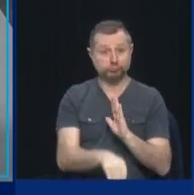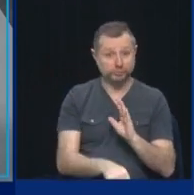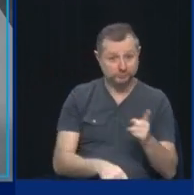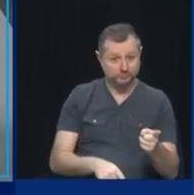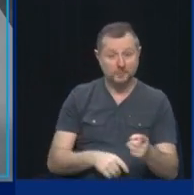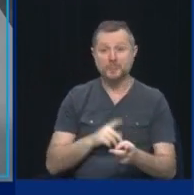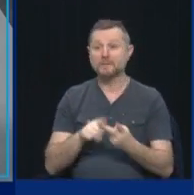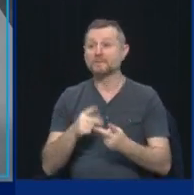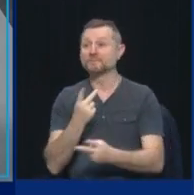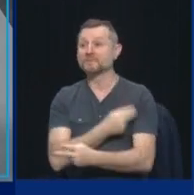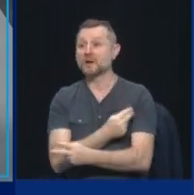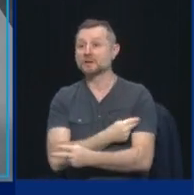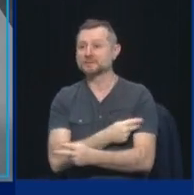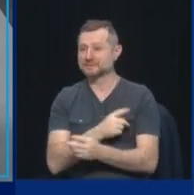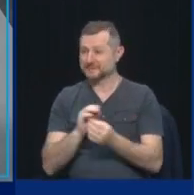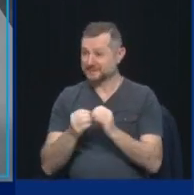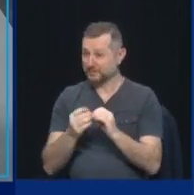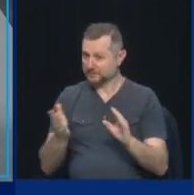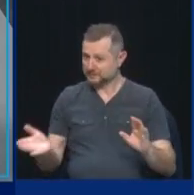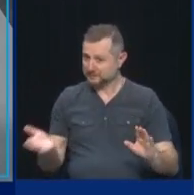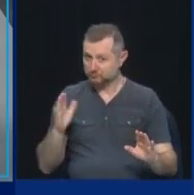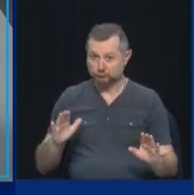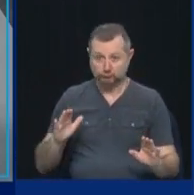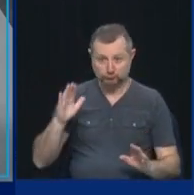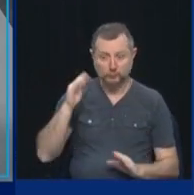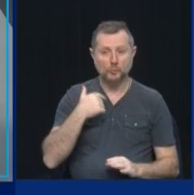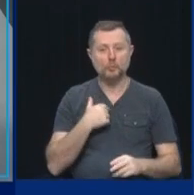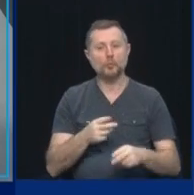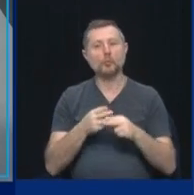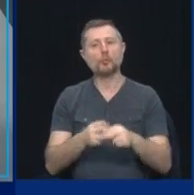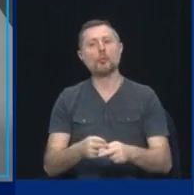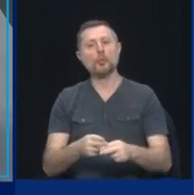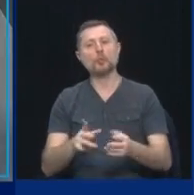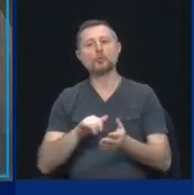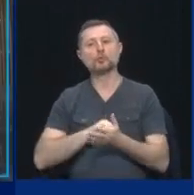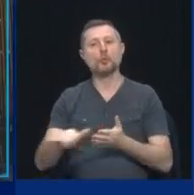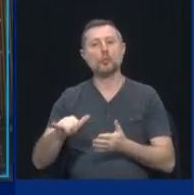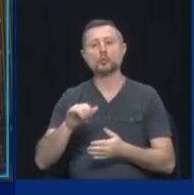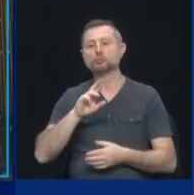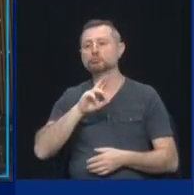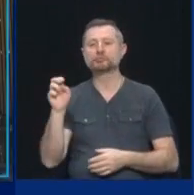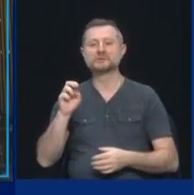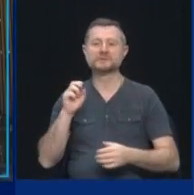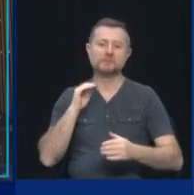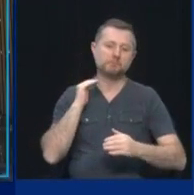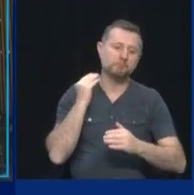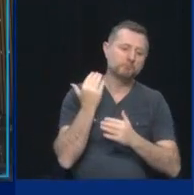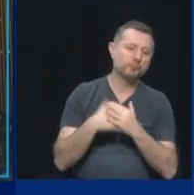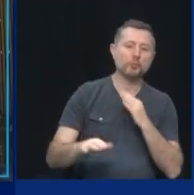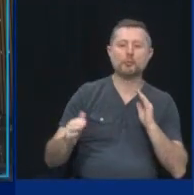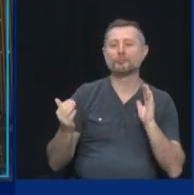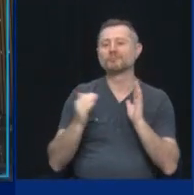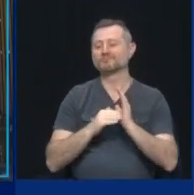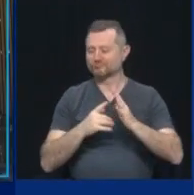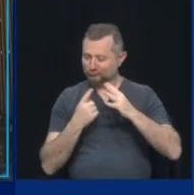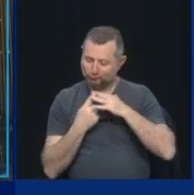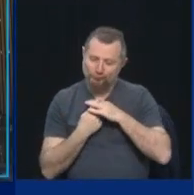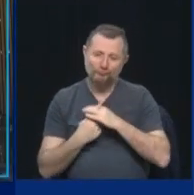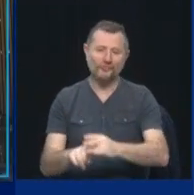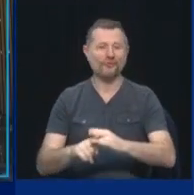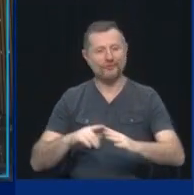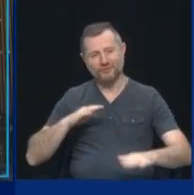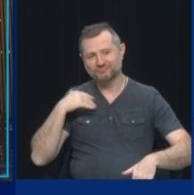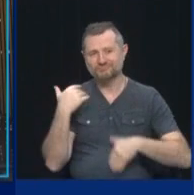period of New York rebirth. It is rebirth. It is what we make New York to